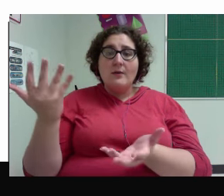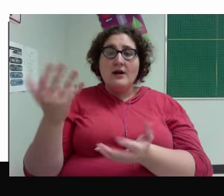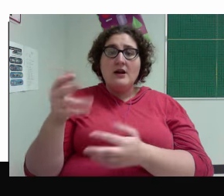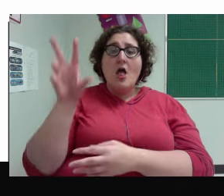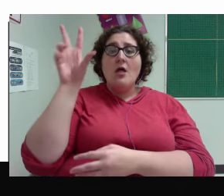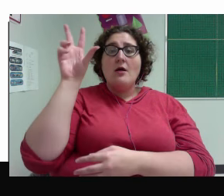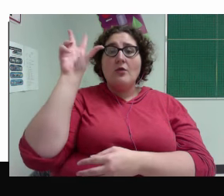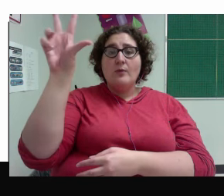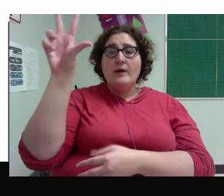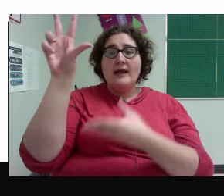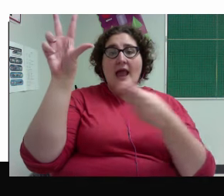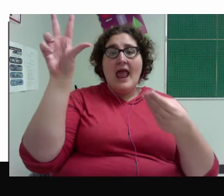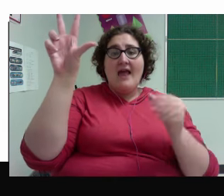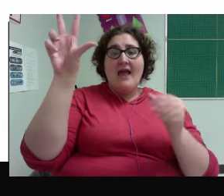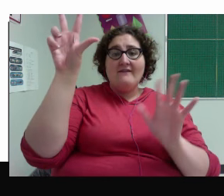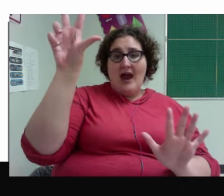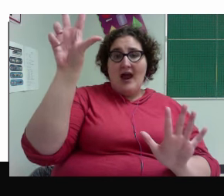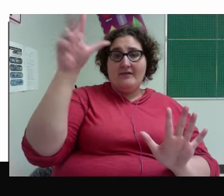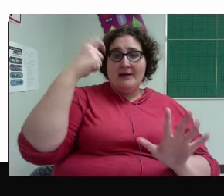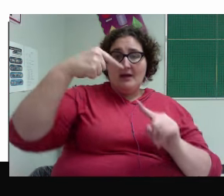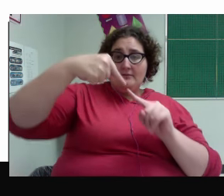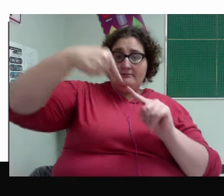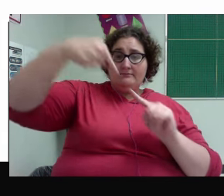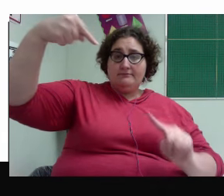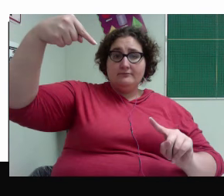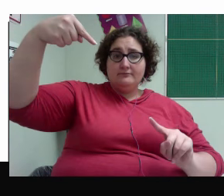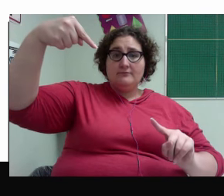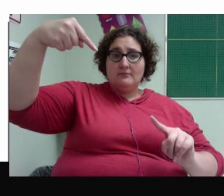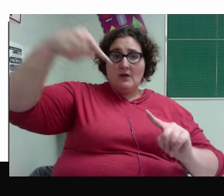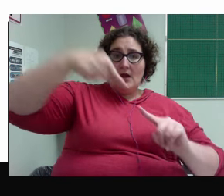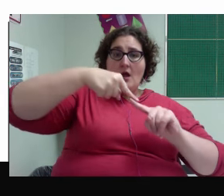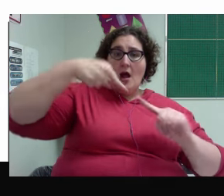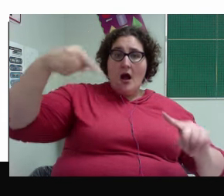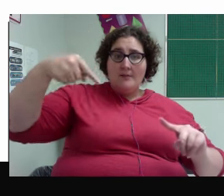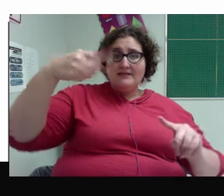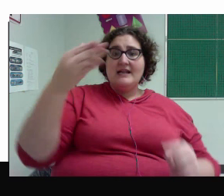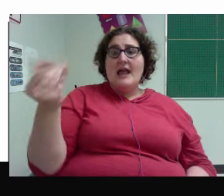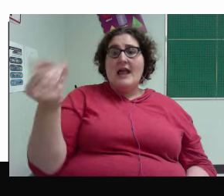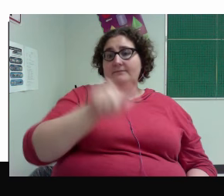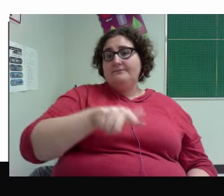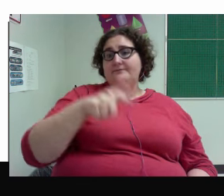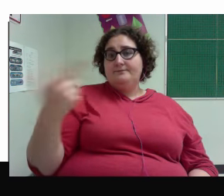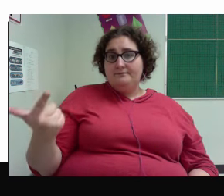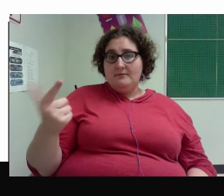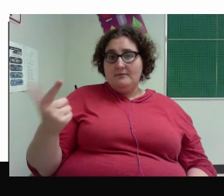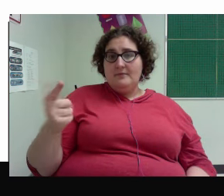alternate interior would be 3 and 5 because they're on alternating sides of the transversal,